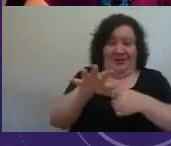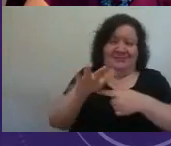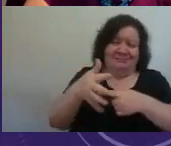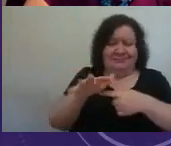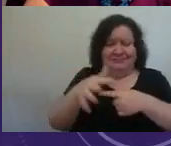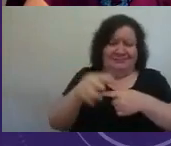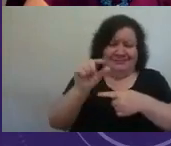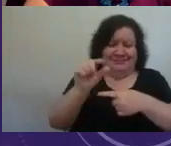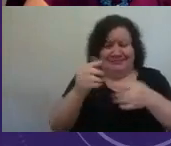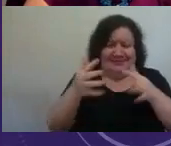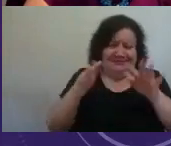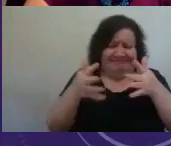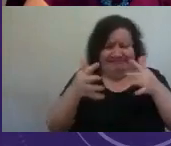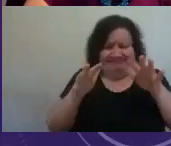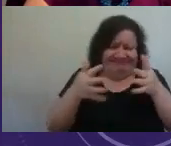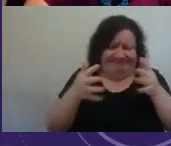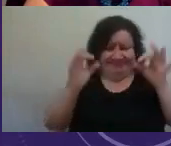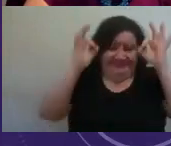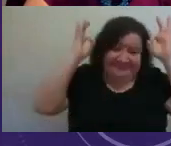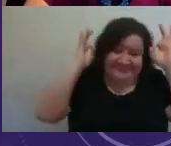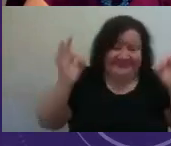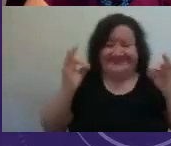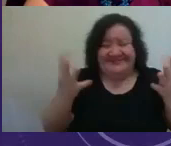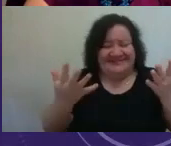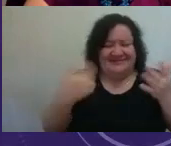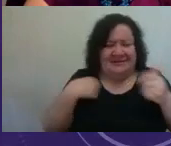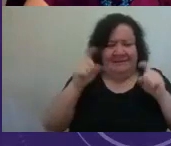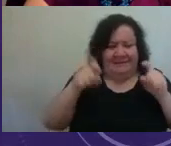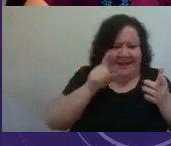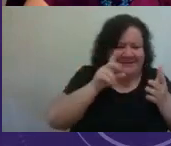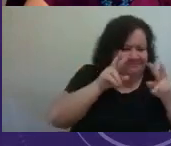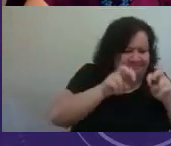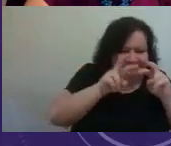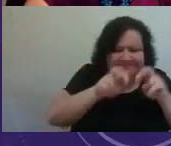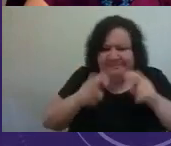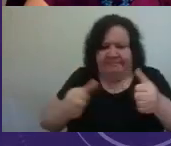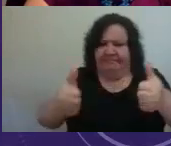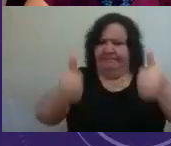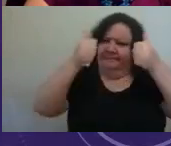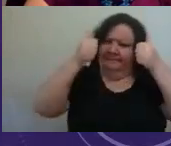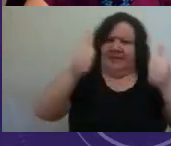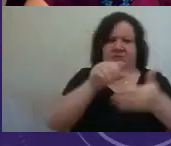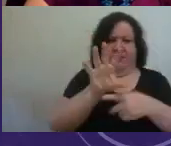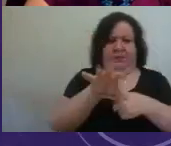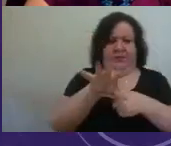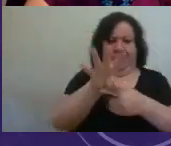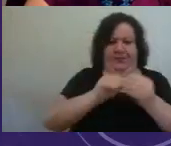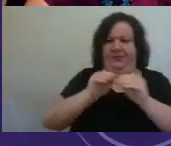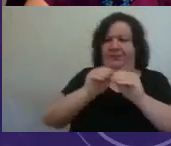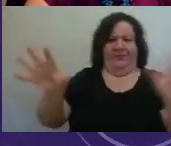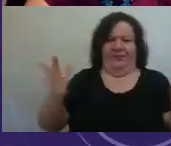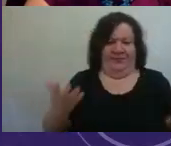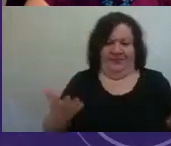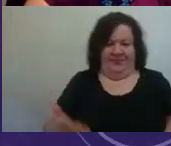most accessible. And so keep visiting the disabilityrightsfund.org Inclusion 101